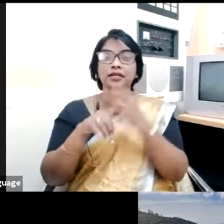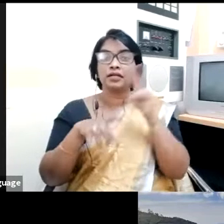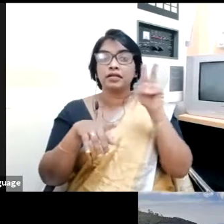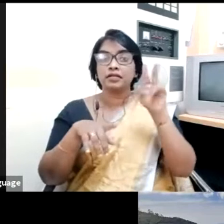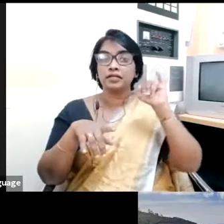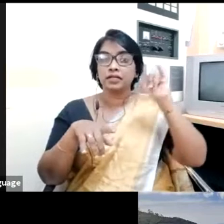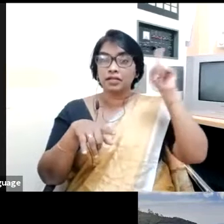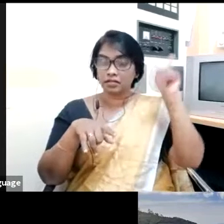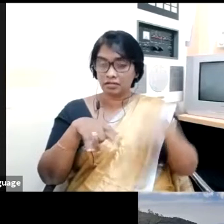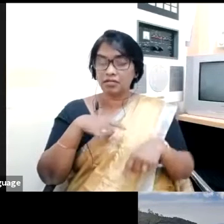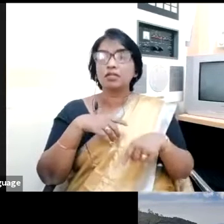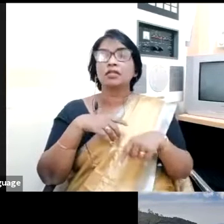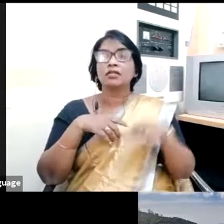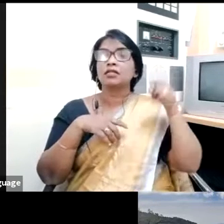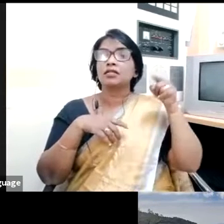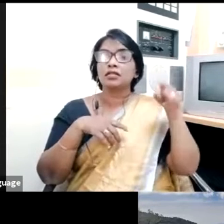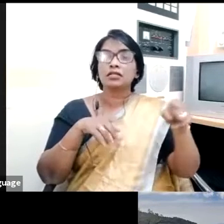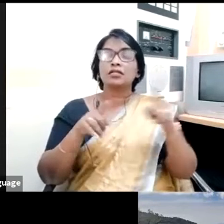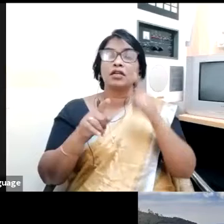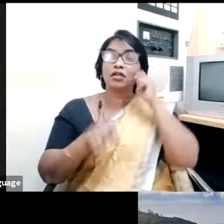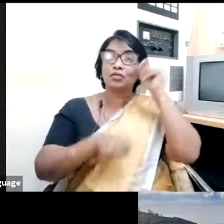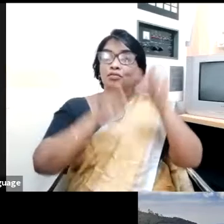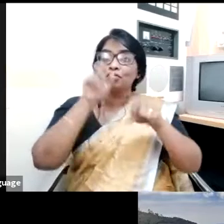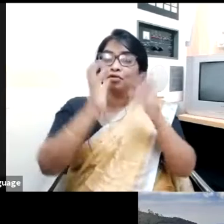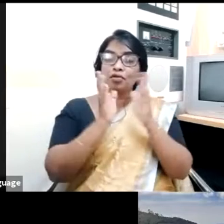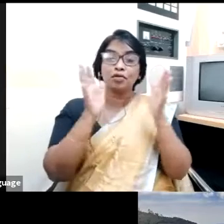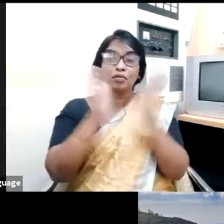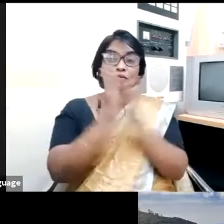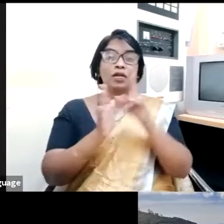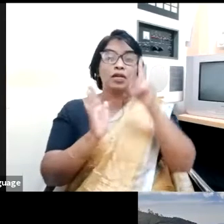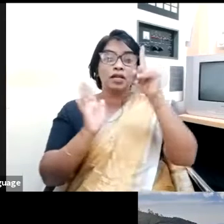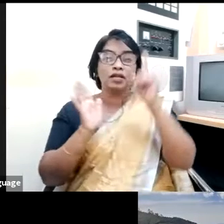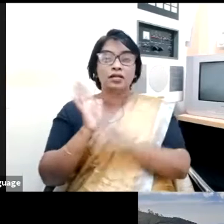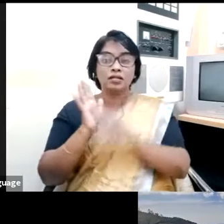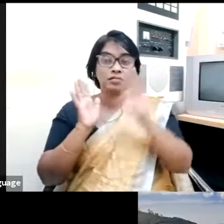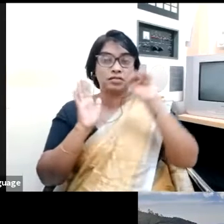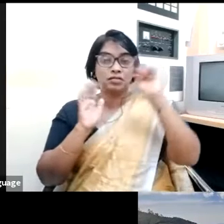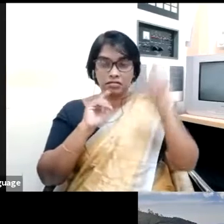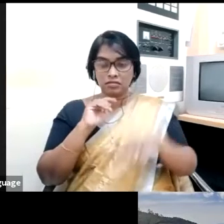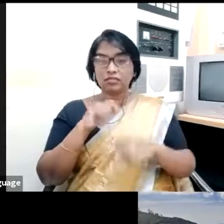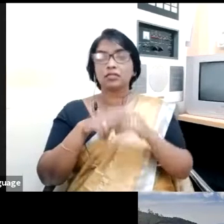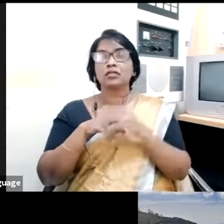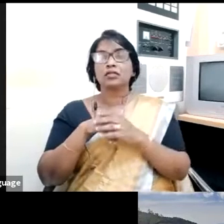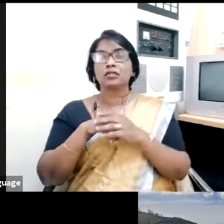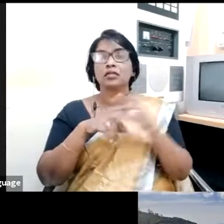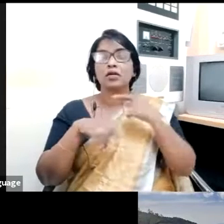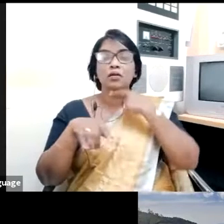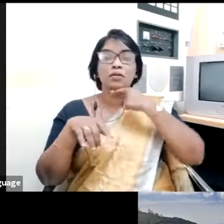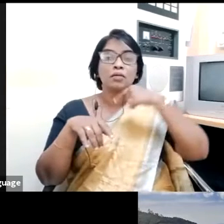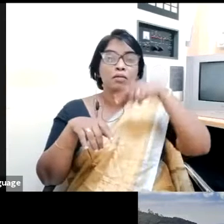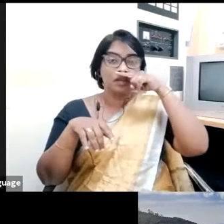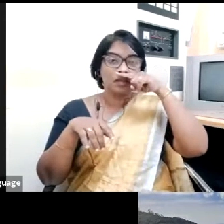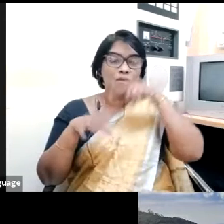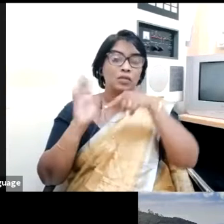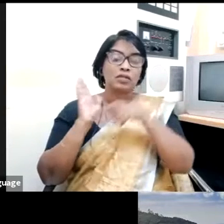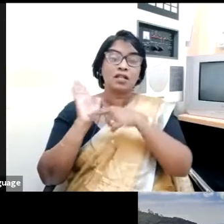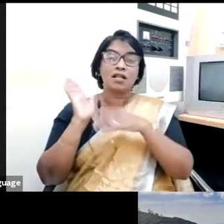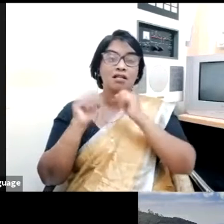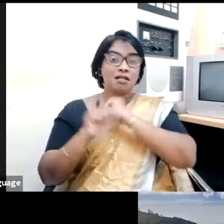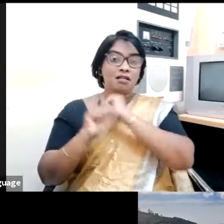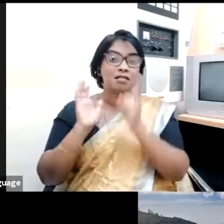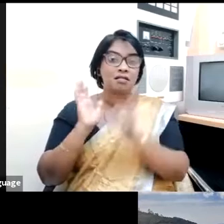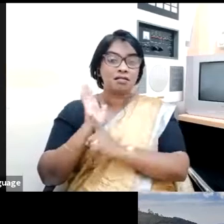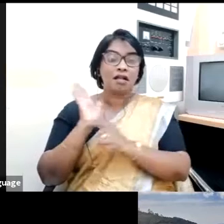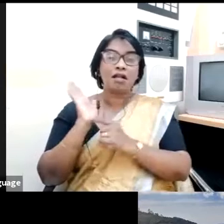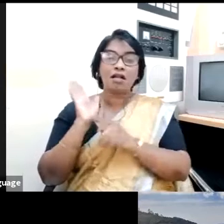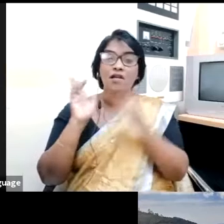are placed from the sea level, from Gaul to the highest mountain heights of Nuvareli at 7,000